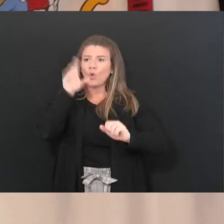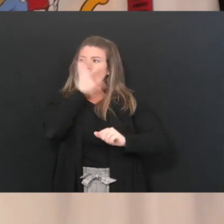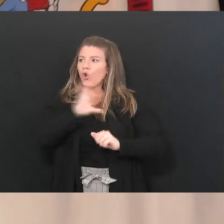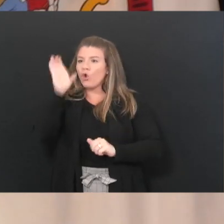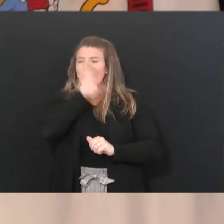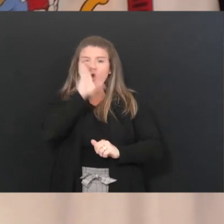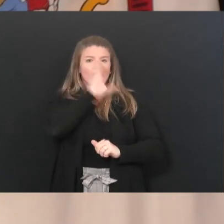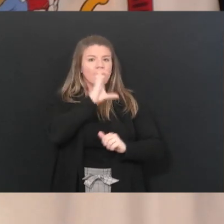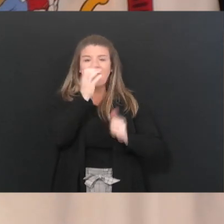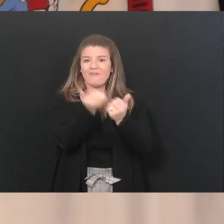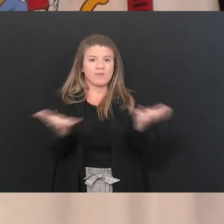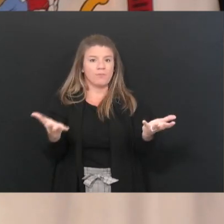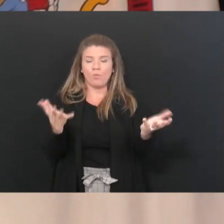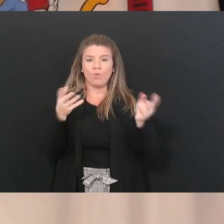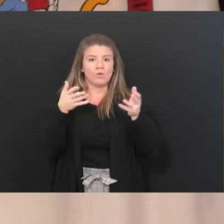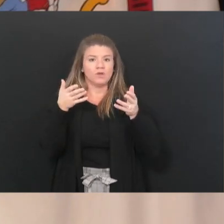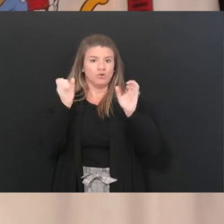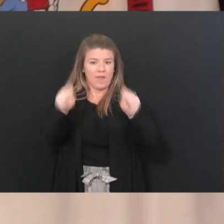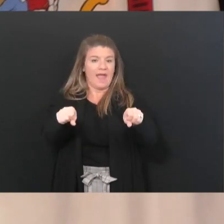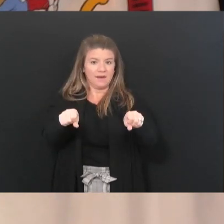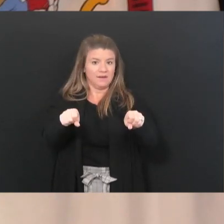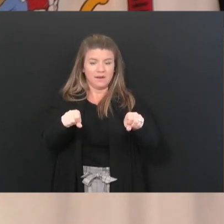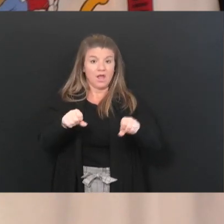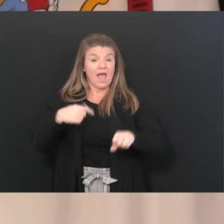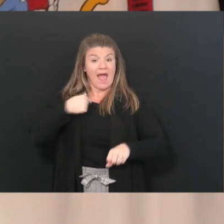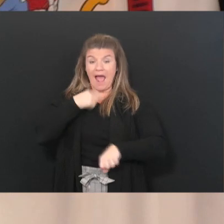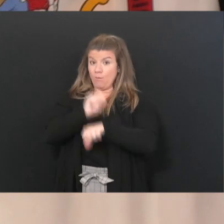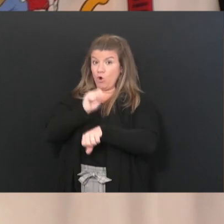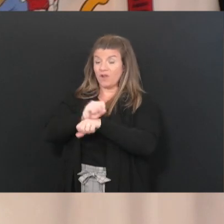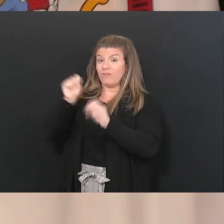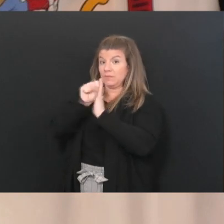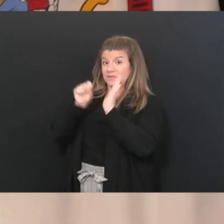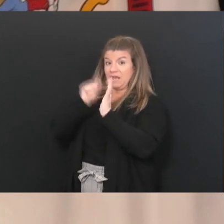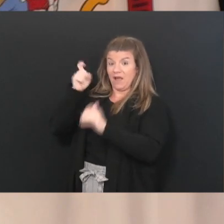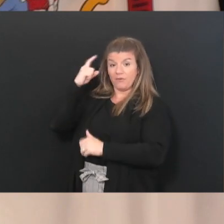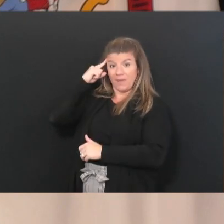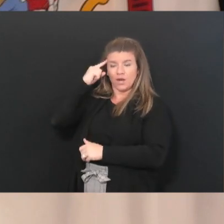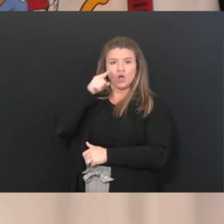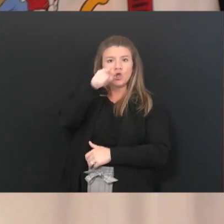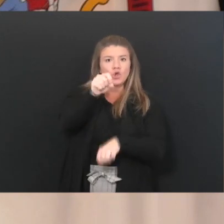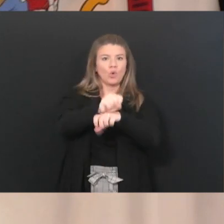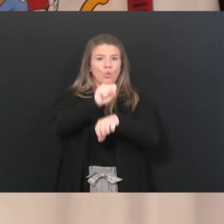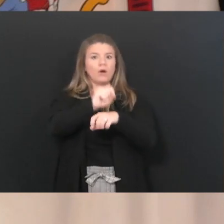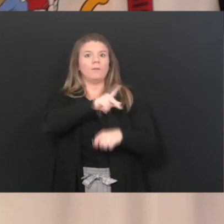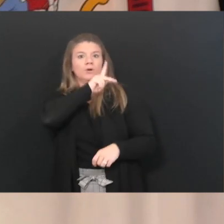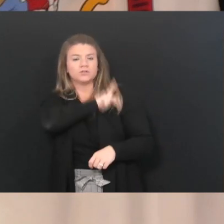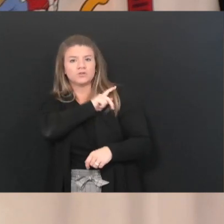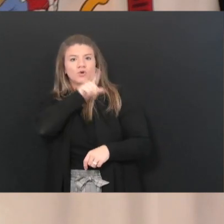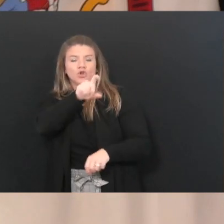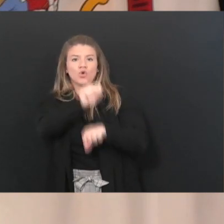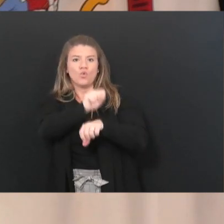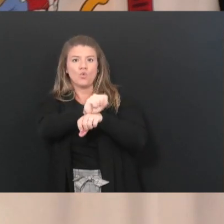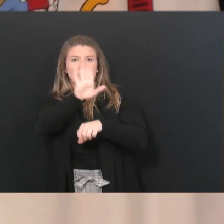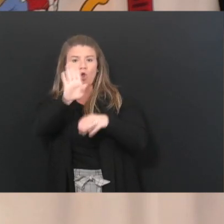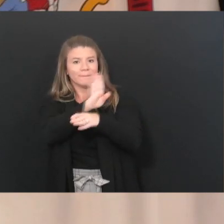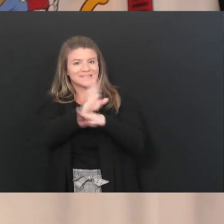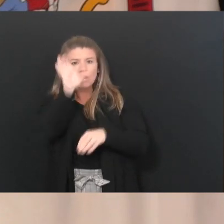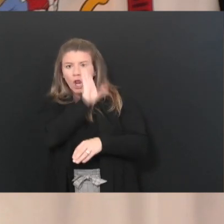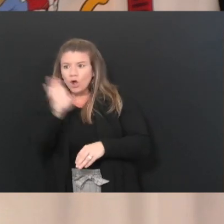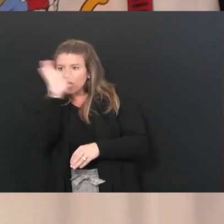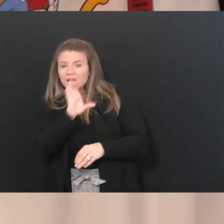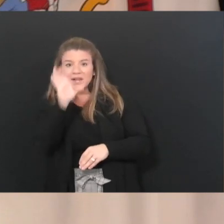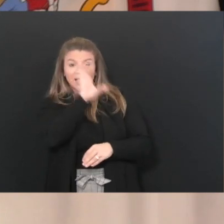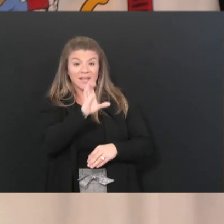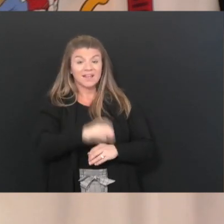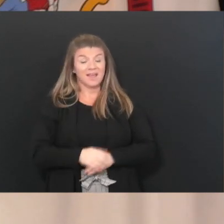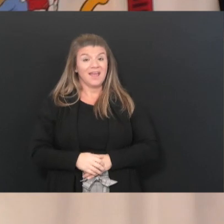from a business standpoint. We're working it from the state government. Like I said yesterday, we got basically a wire that